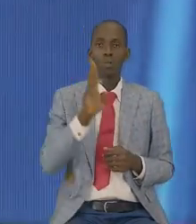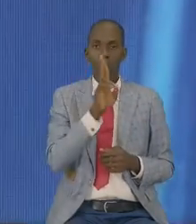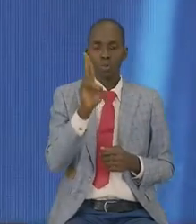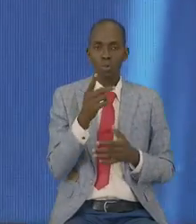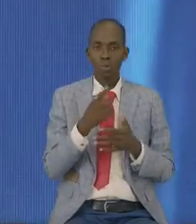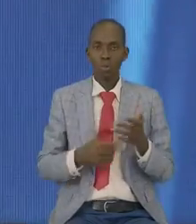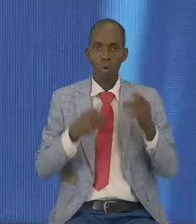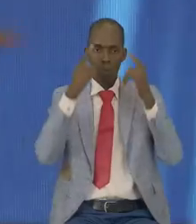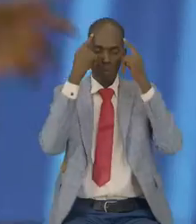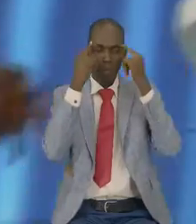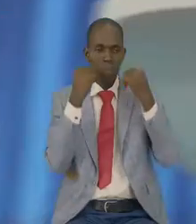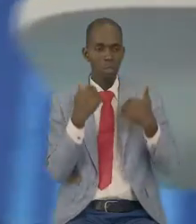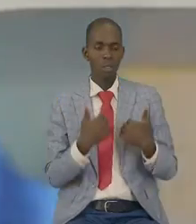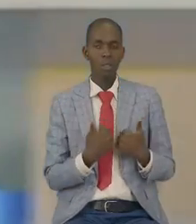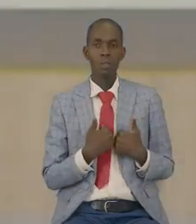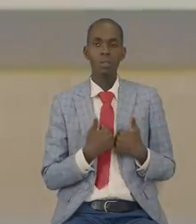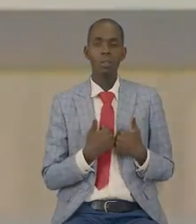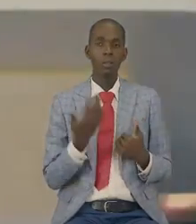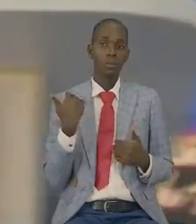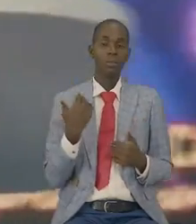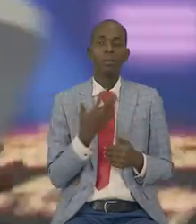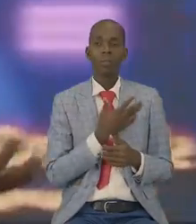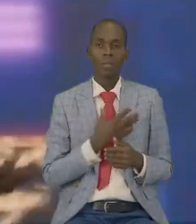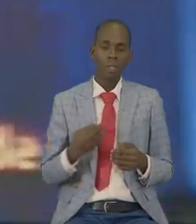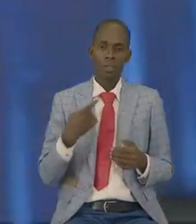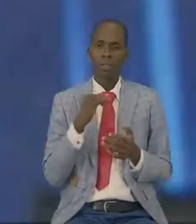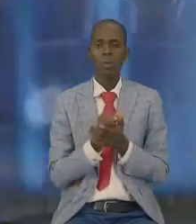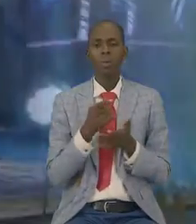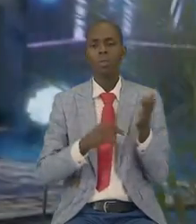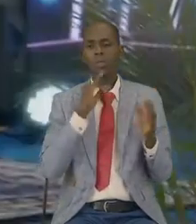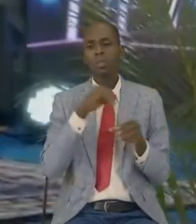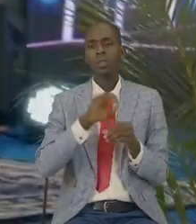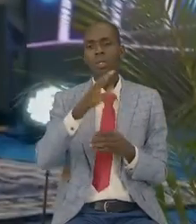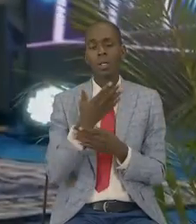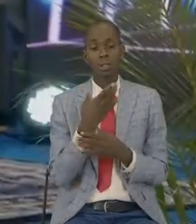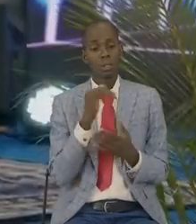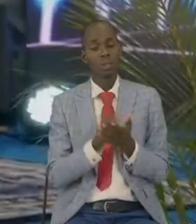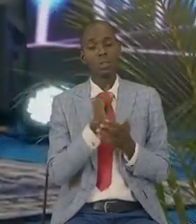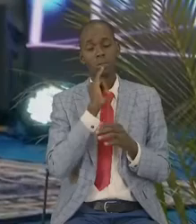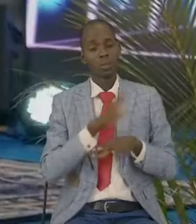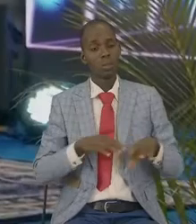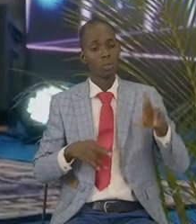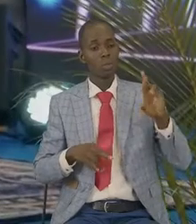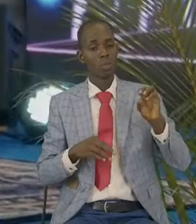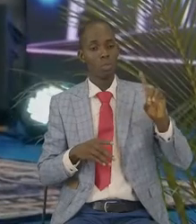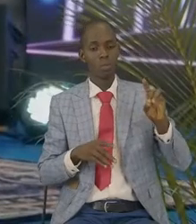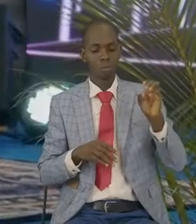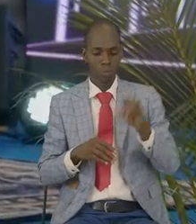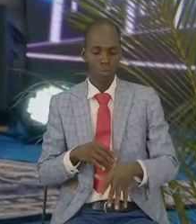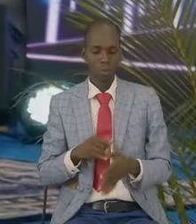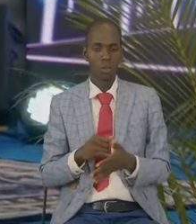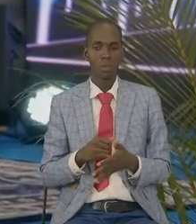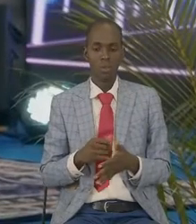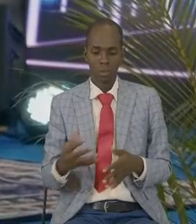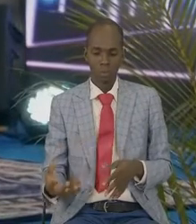had. And he said, what's that in your hand? He said, it's a rod. He said, throw it down. You know the story. Pick it